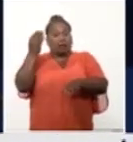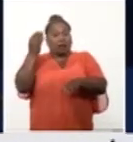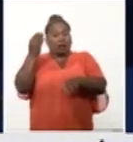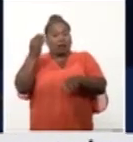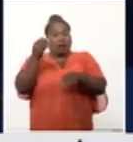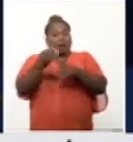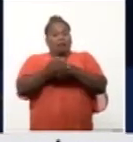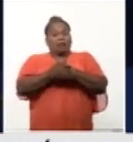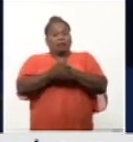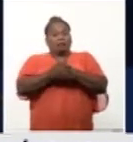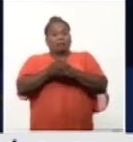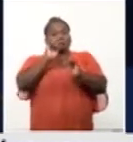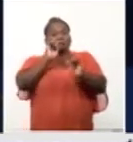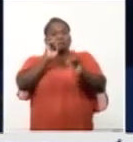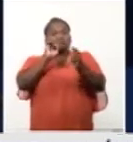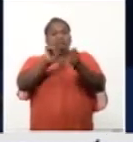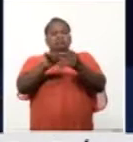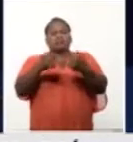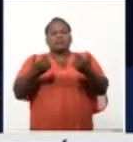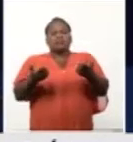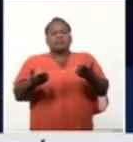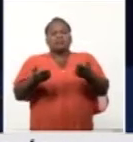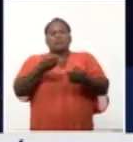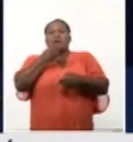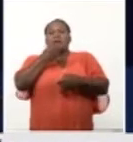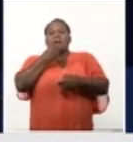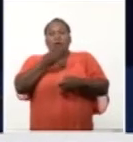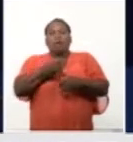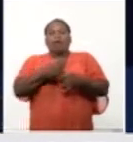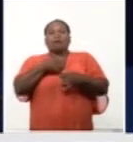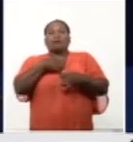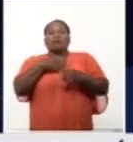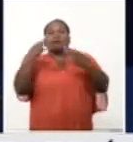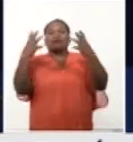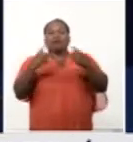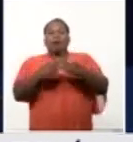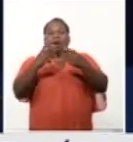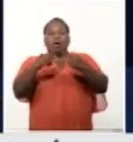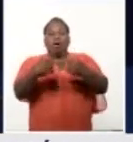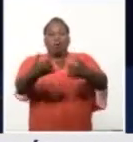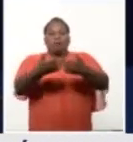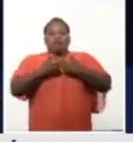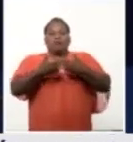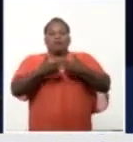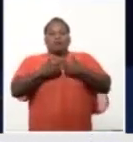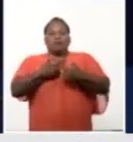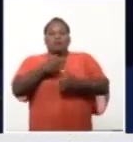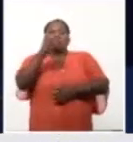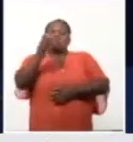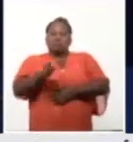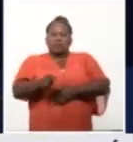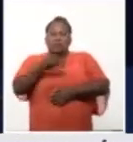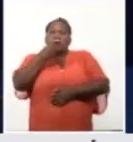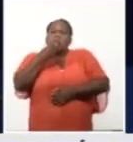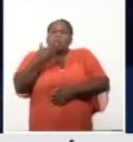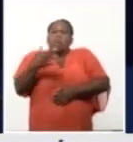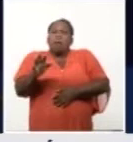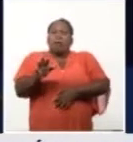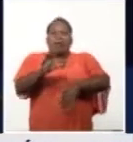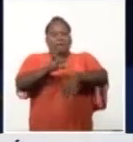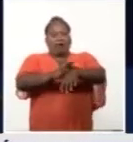that is ongoing, and we're going to keep it up and want to even expand this effort as we look for possible